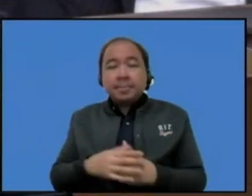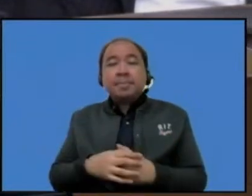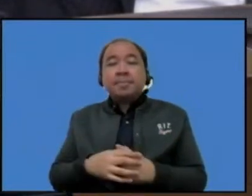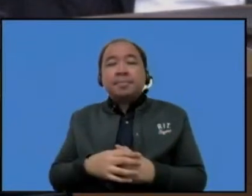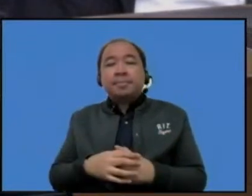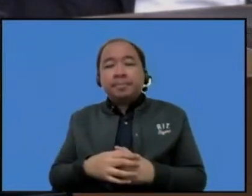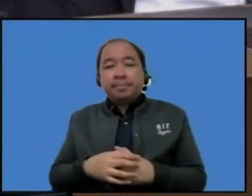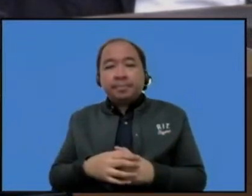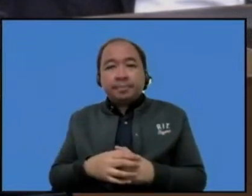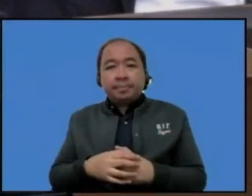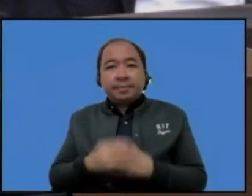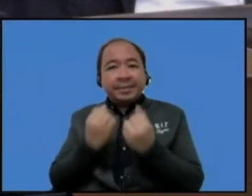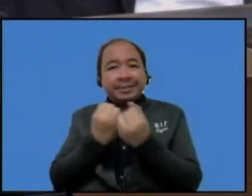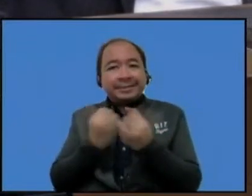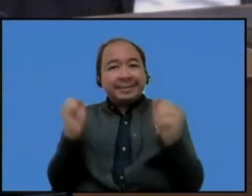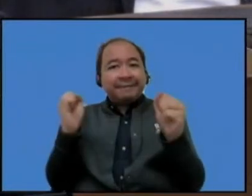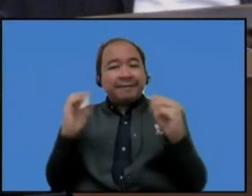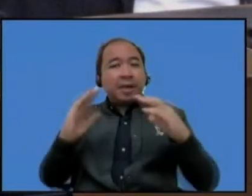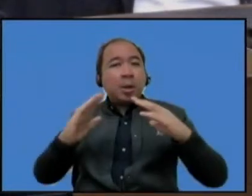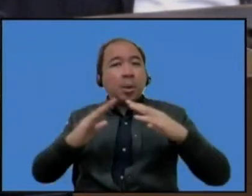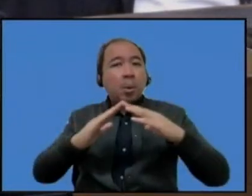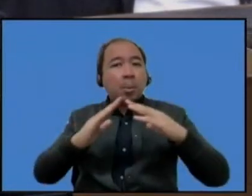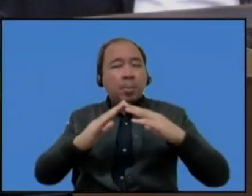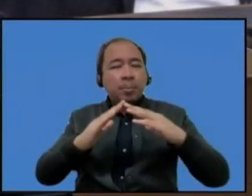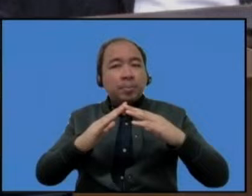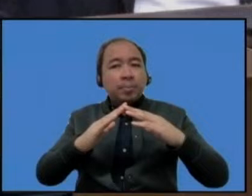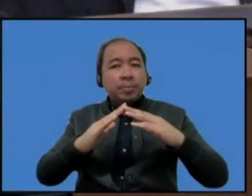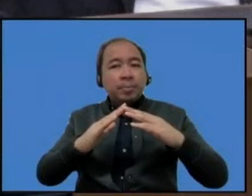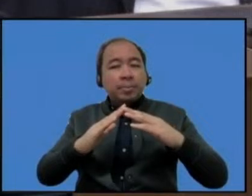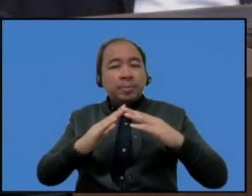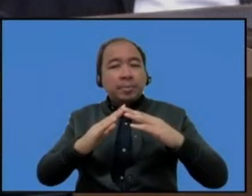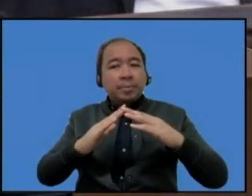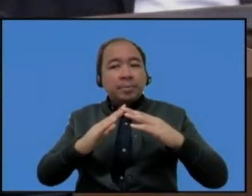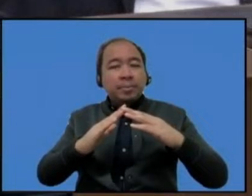then safe home facility for the